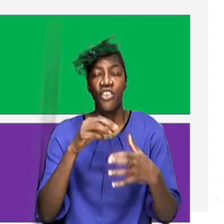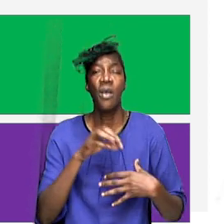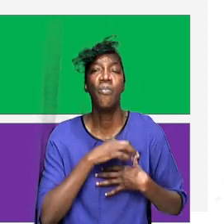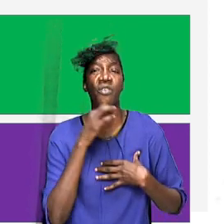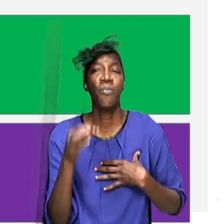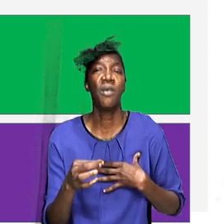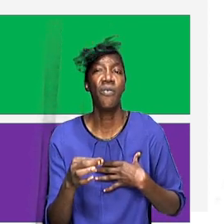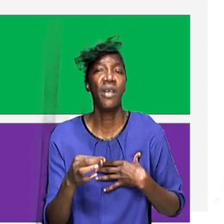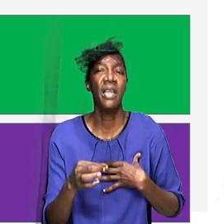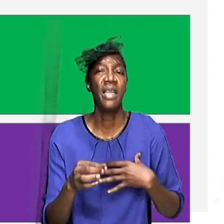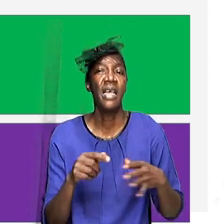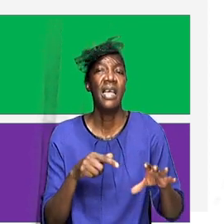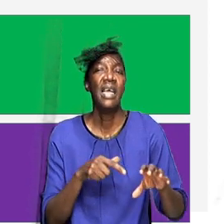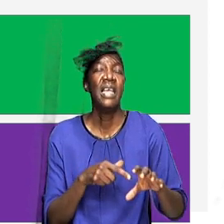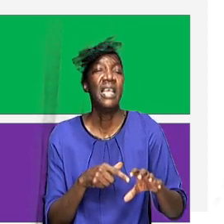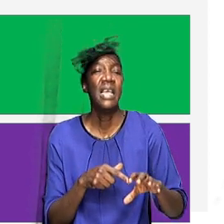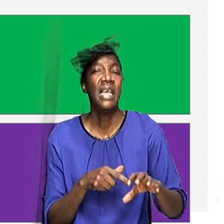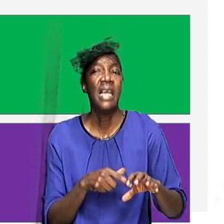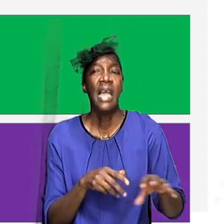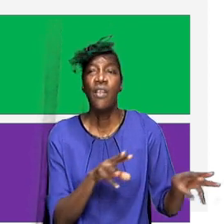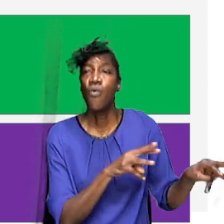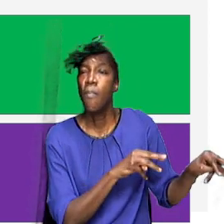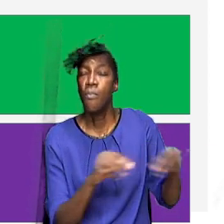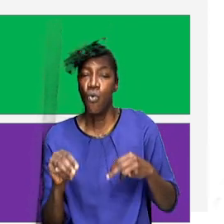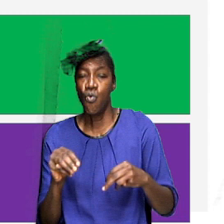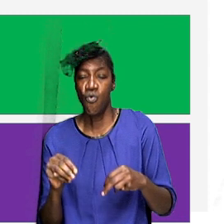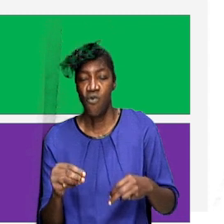it removes the self-righteousness.